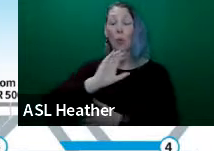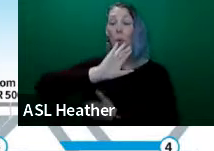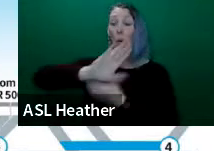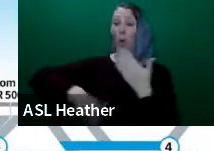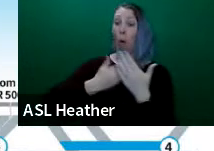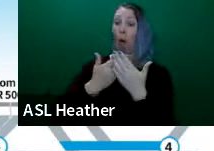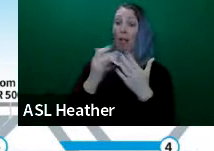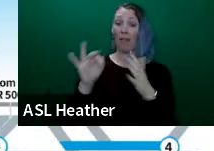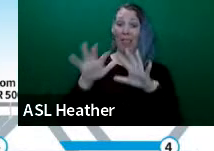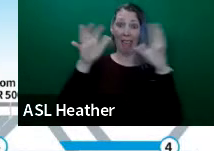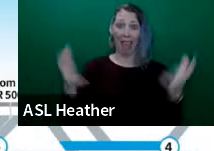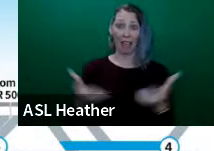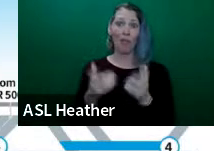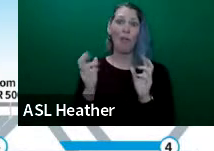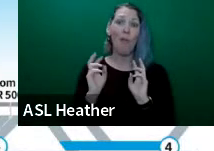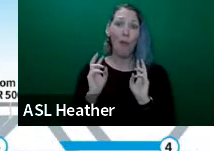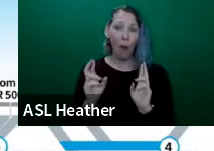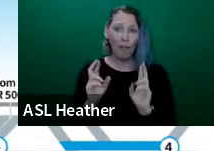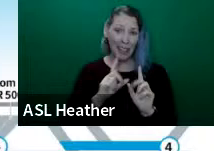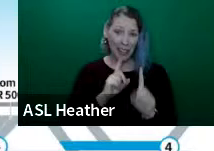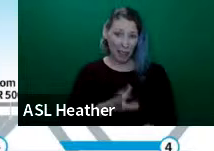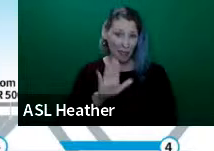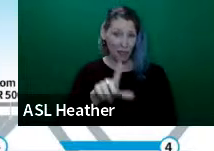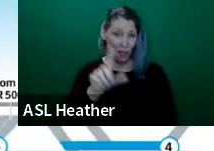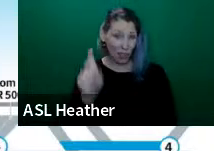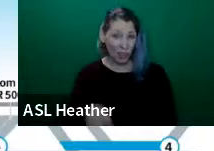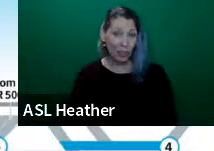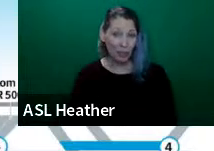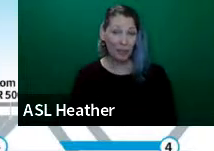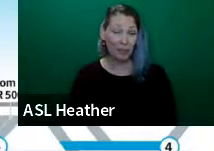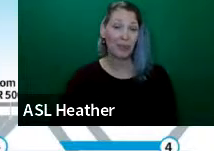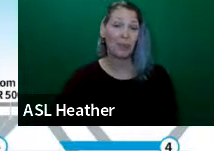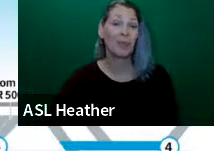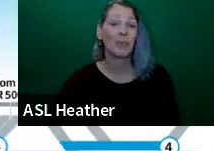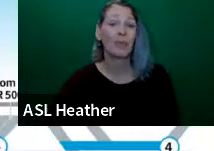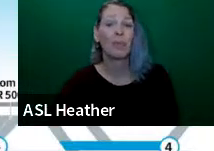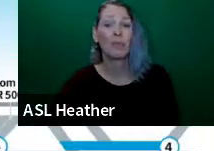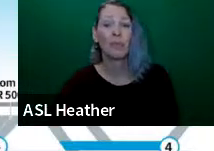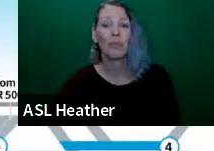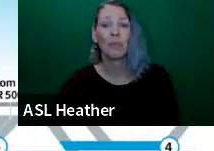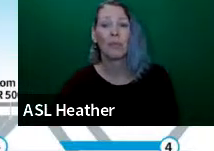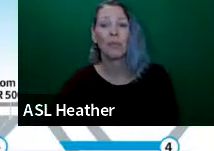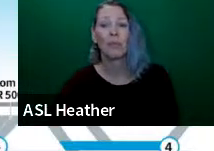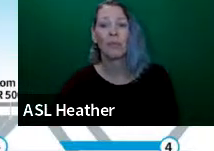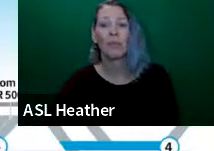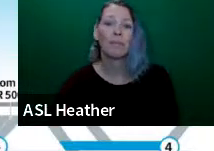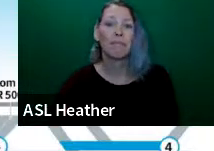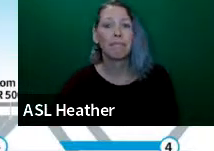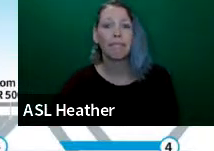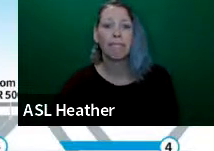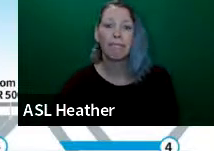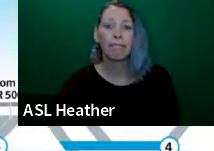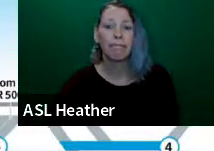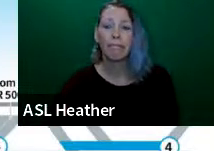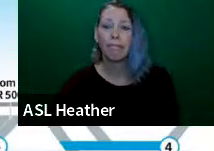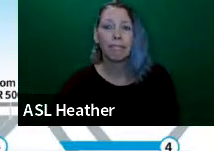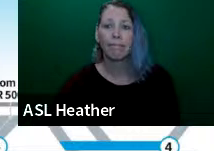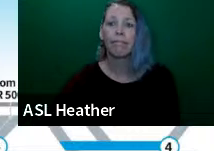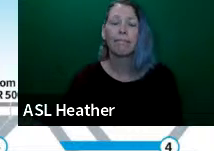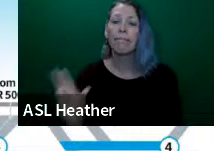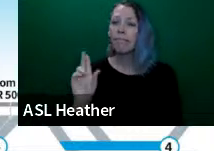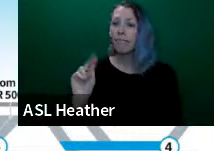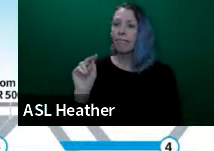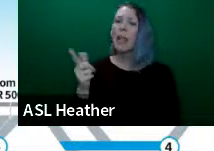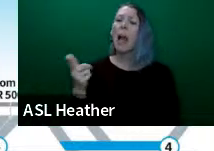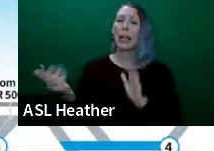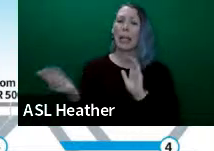of that hopefully gets to answer your question. No, I mean, comparatively, I